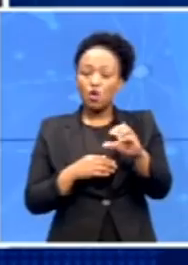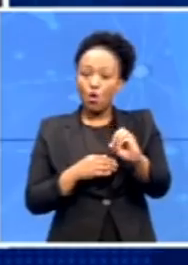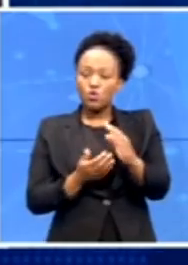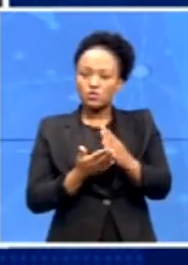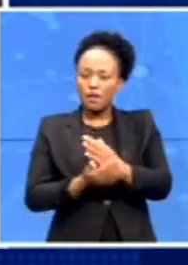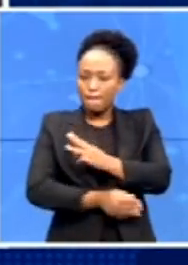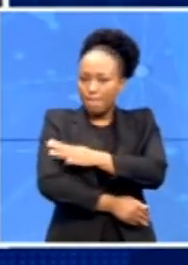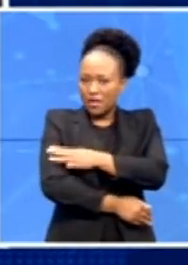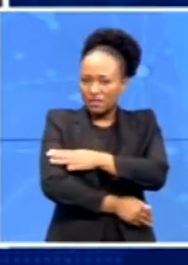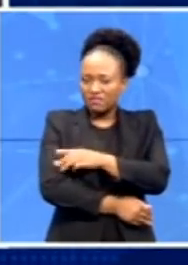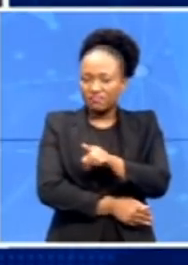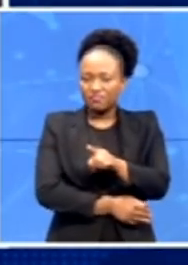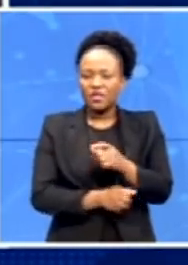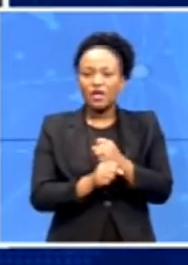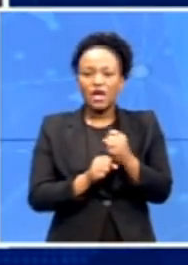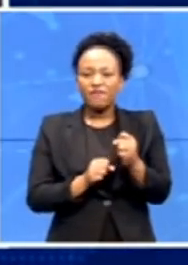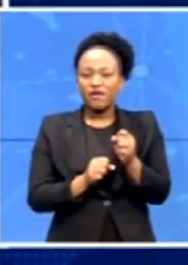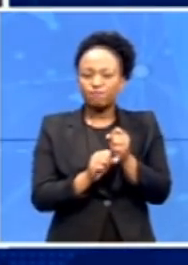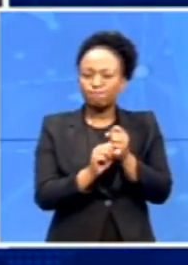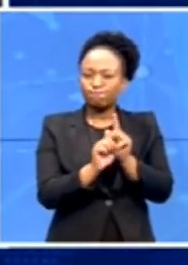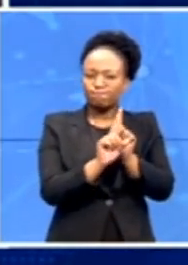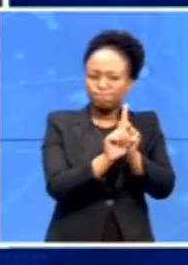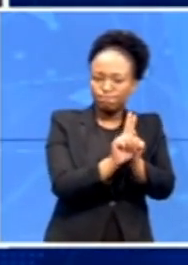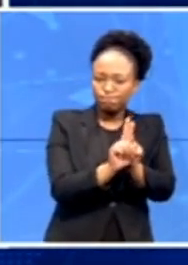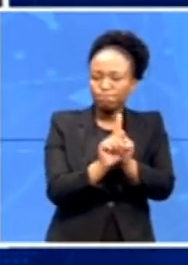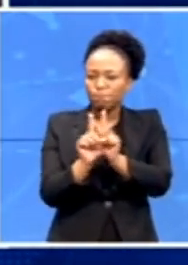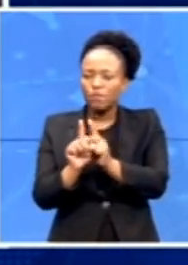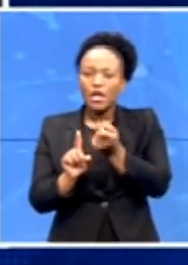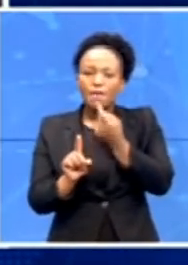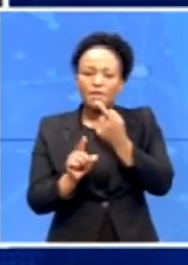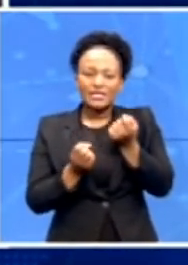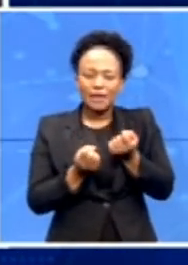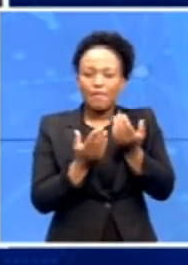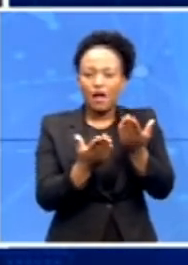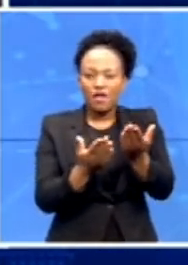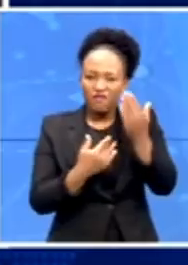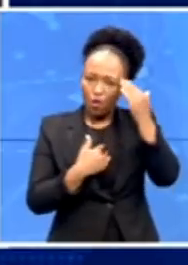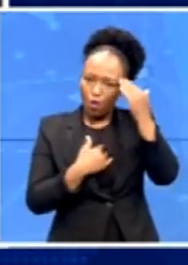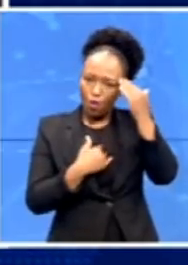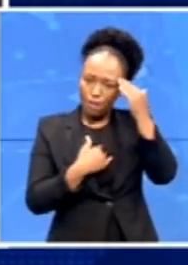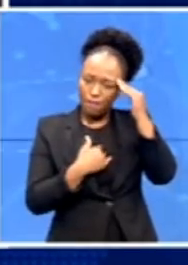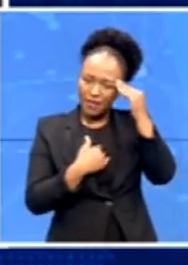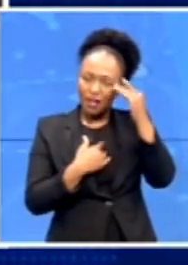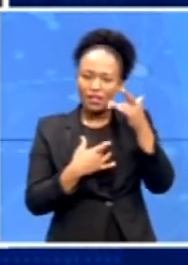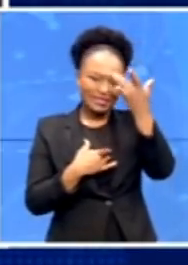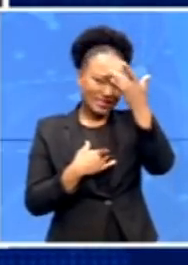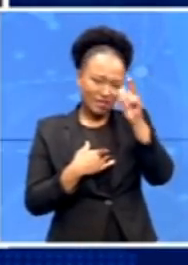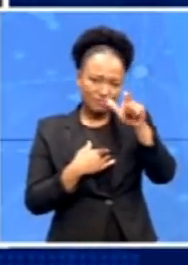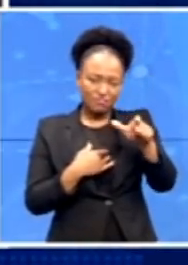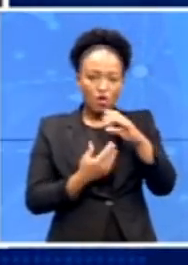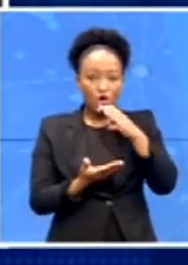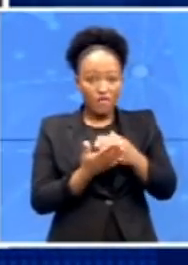track with the medicine supply of the patients. Do you confirm that, Ms. Jacobus? Yes, Council.